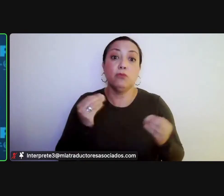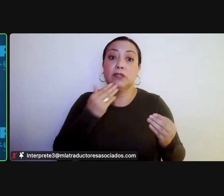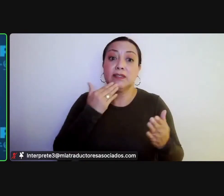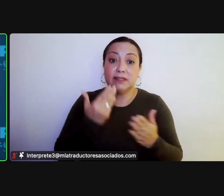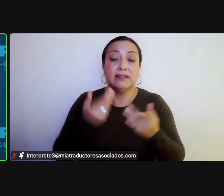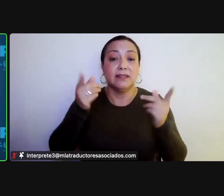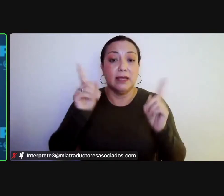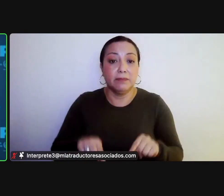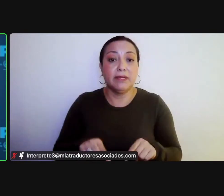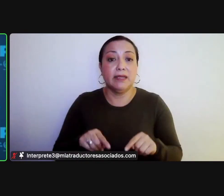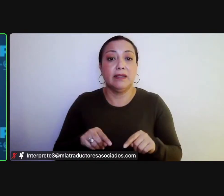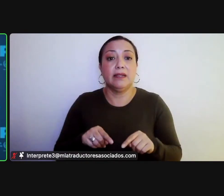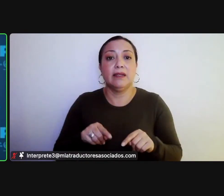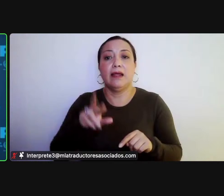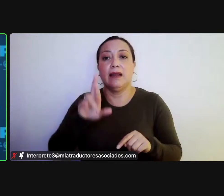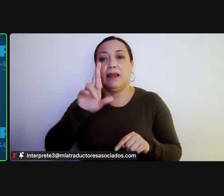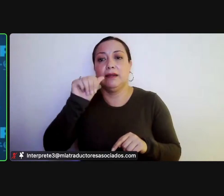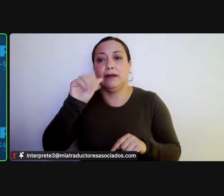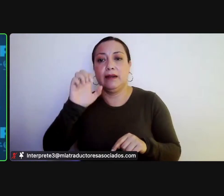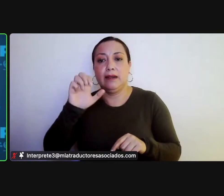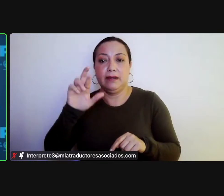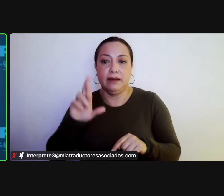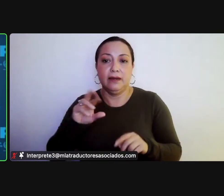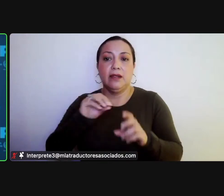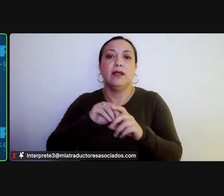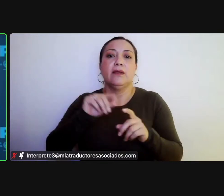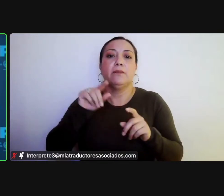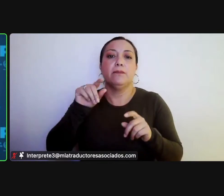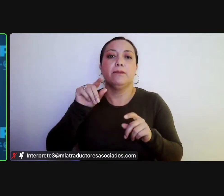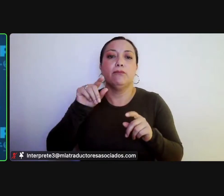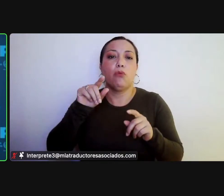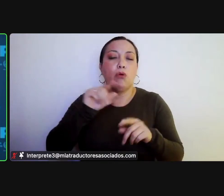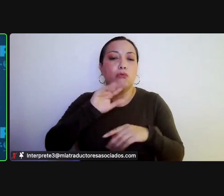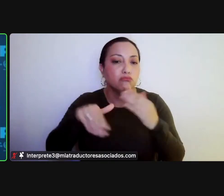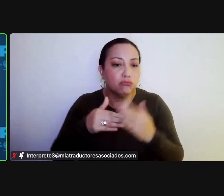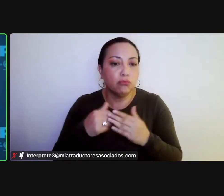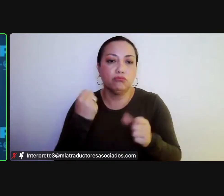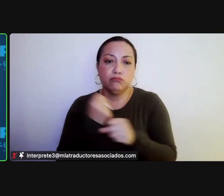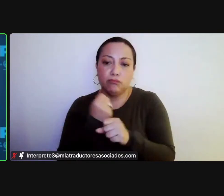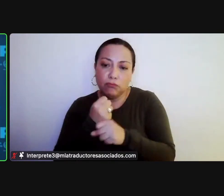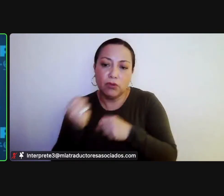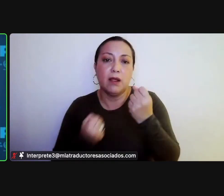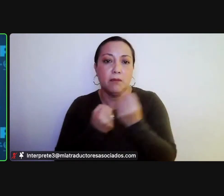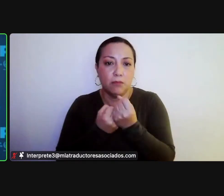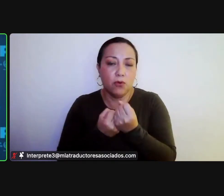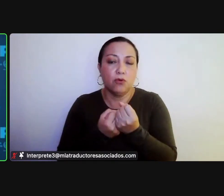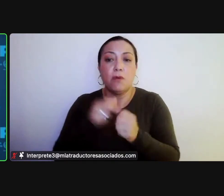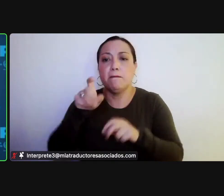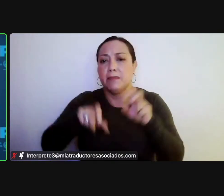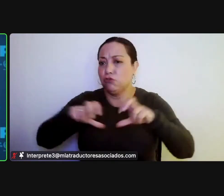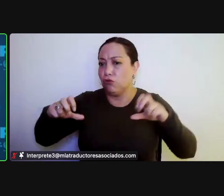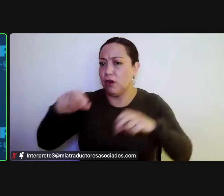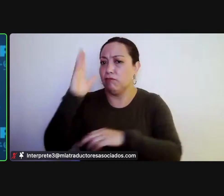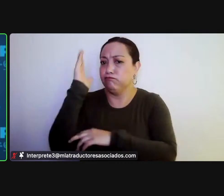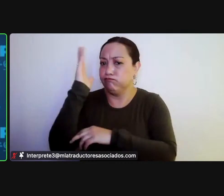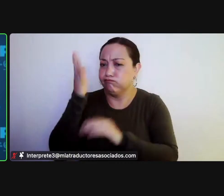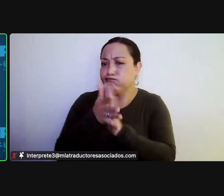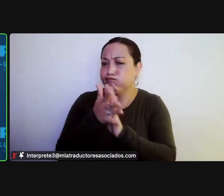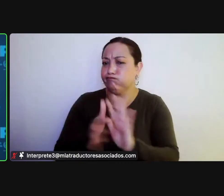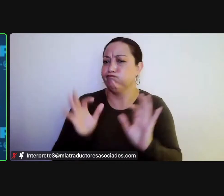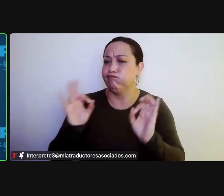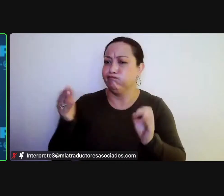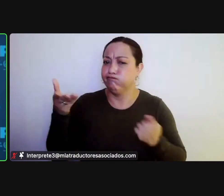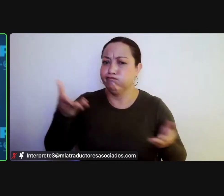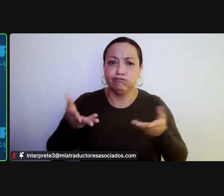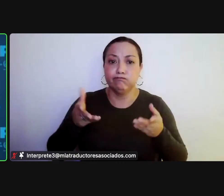want to thank the RISE with all the support and the shared work, the panelists with their